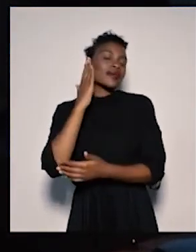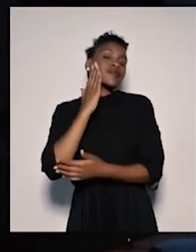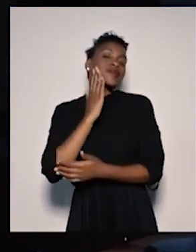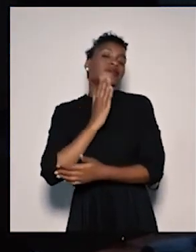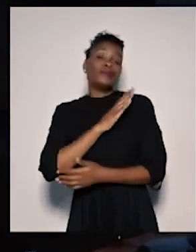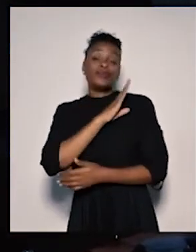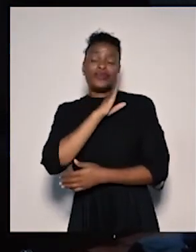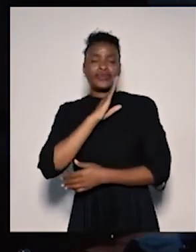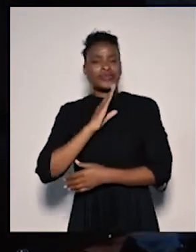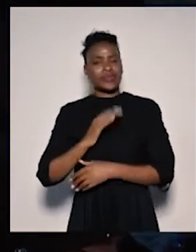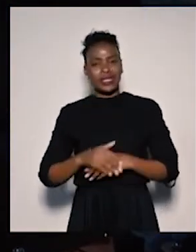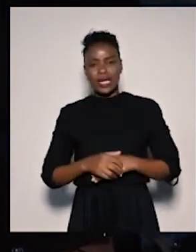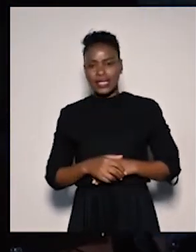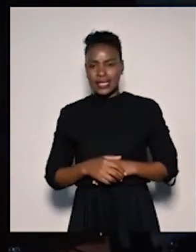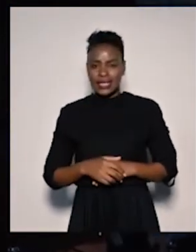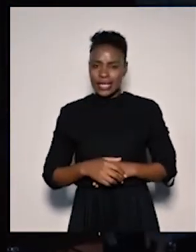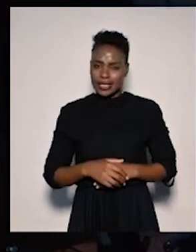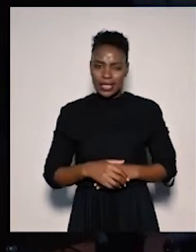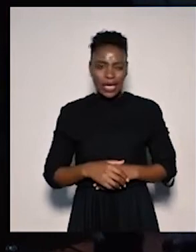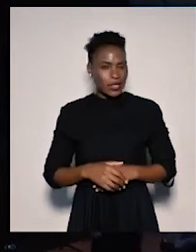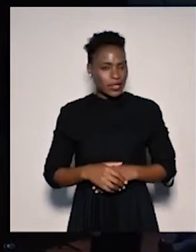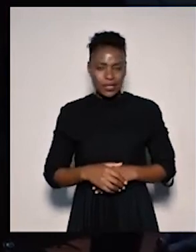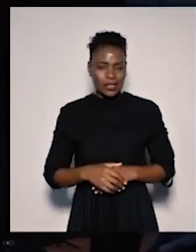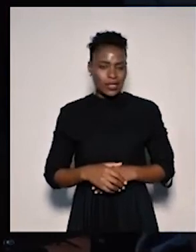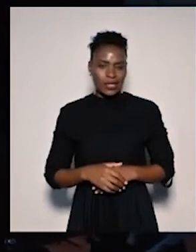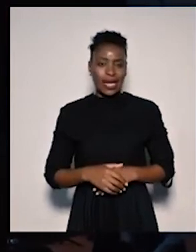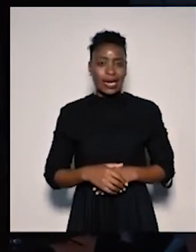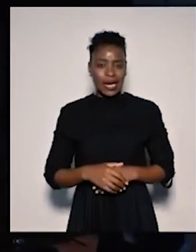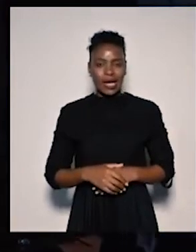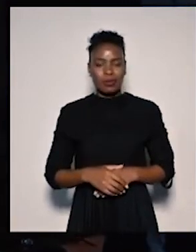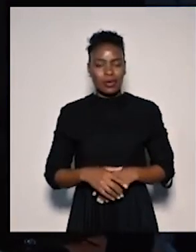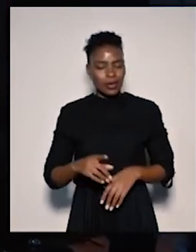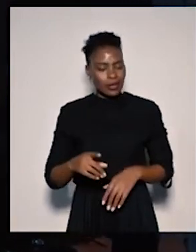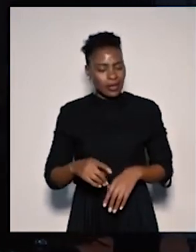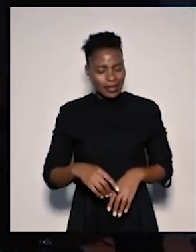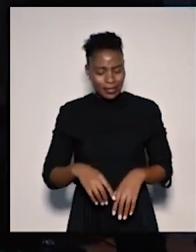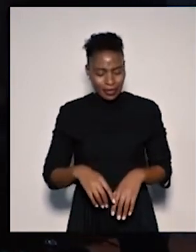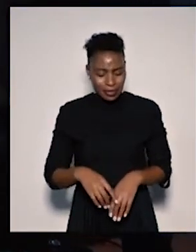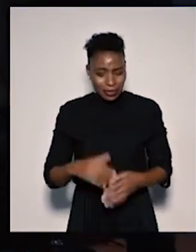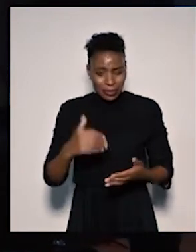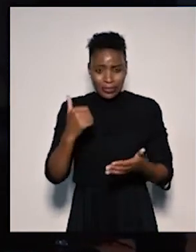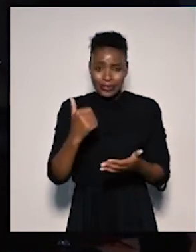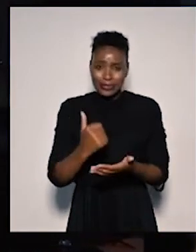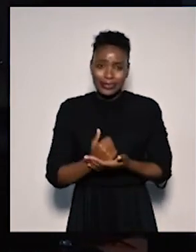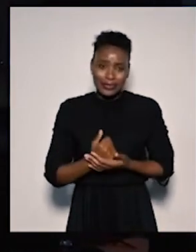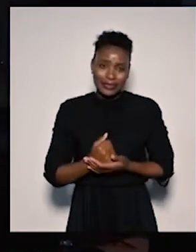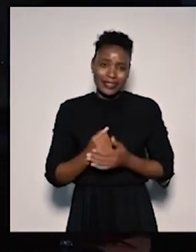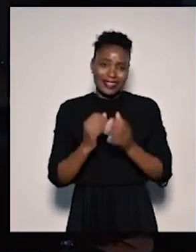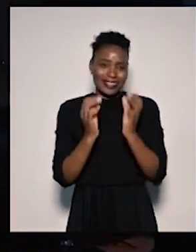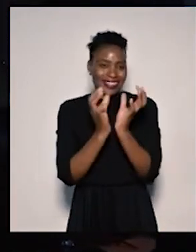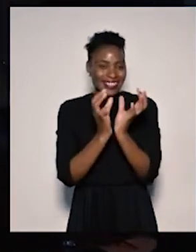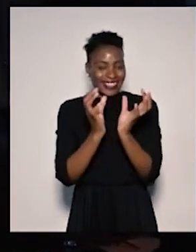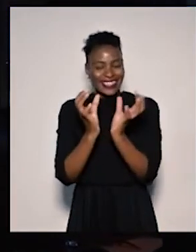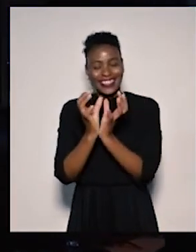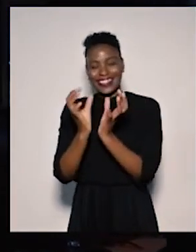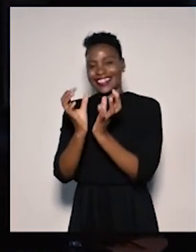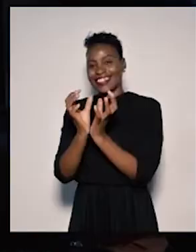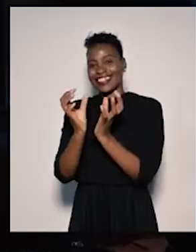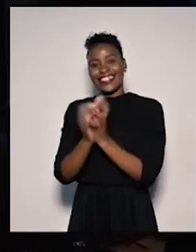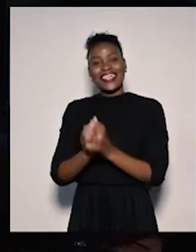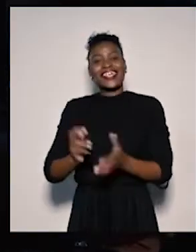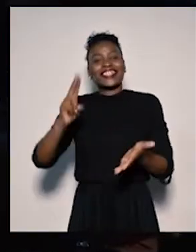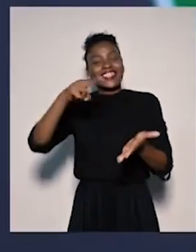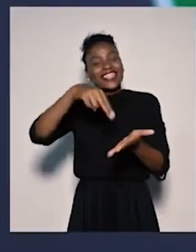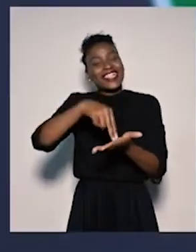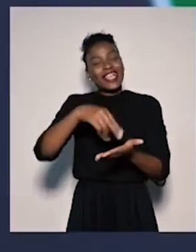abundant and the reckless love of God calls for you, can you gather enough courage to join these people who are